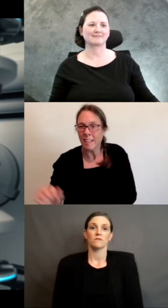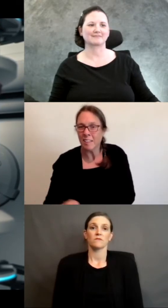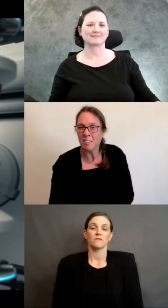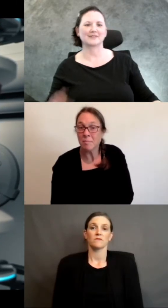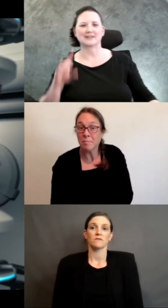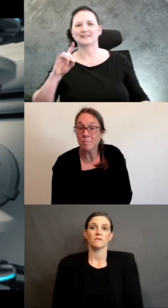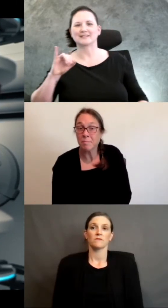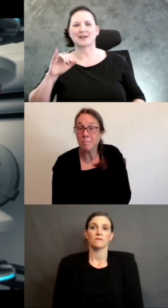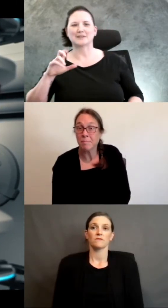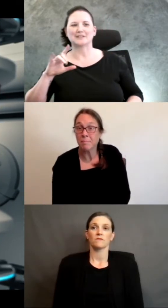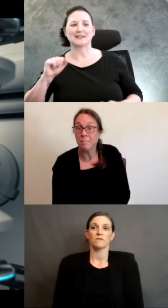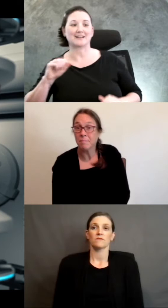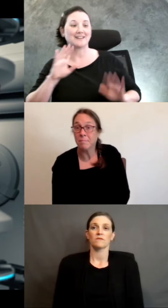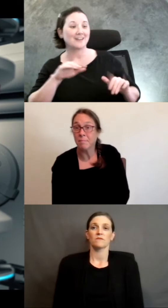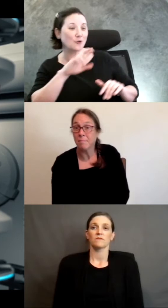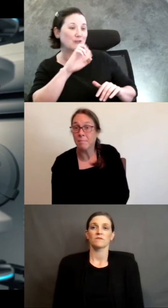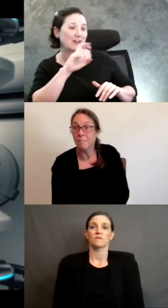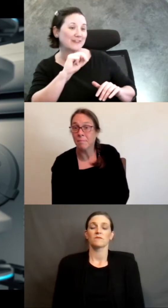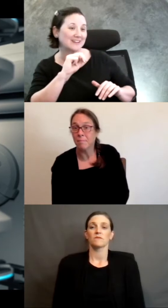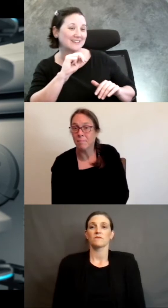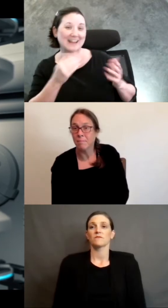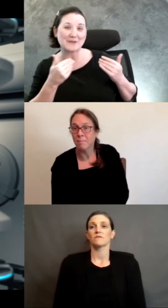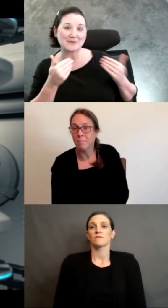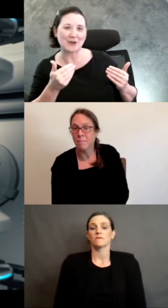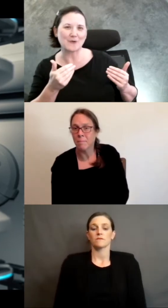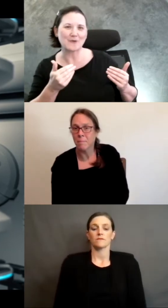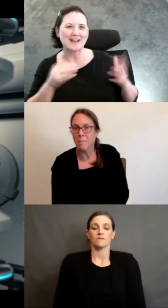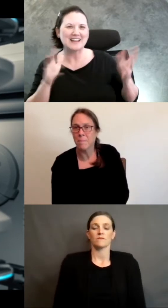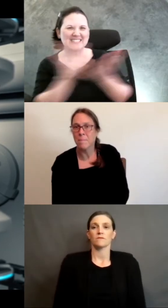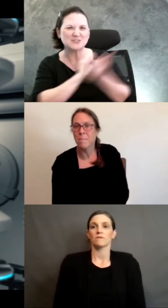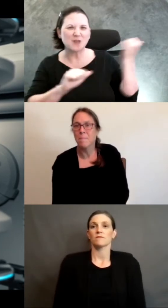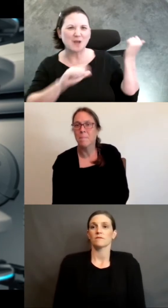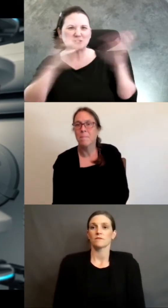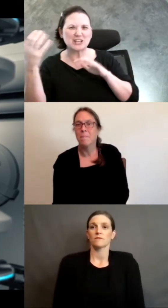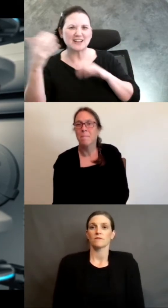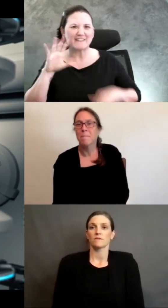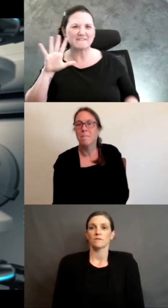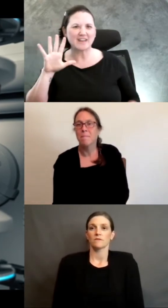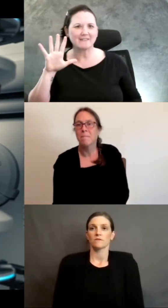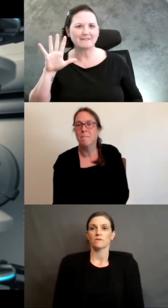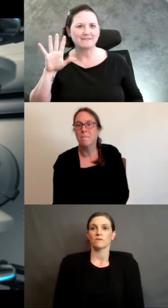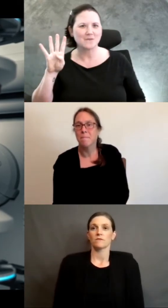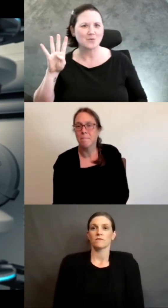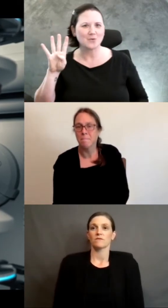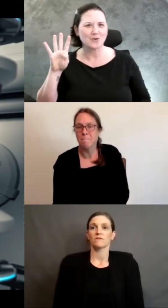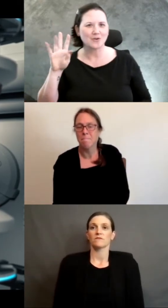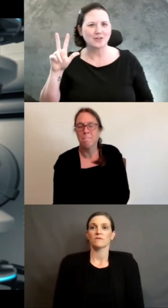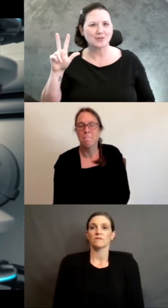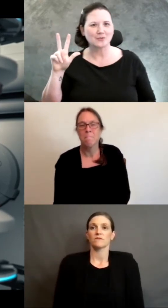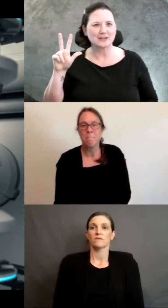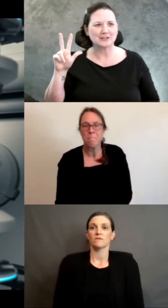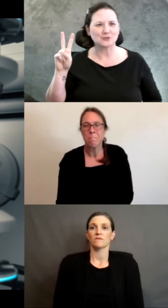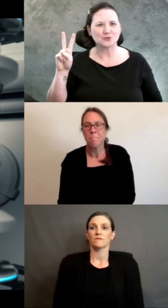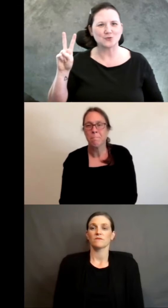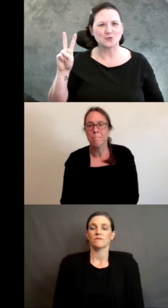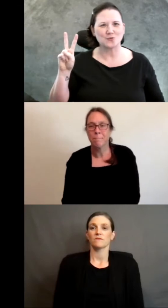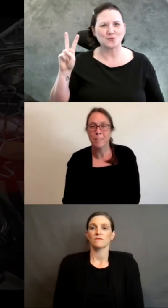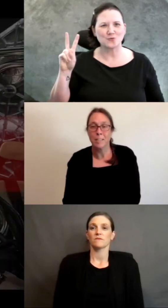Disruption in 5, 4, 3, 2,